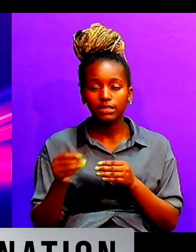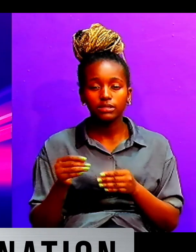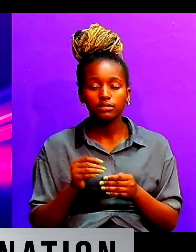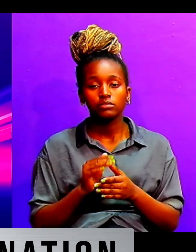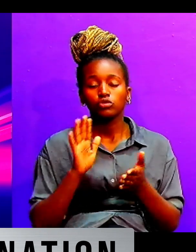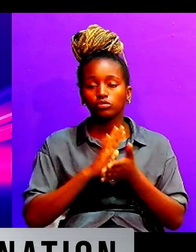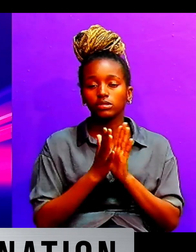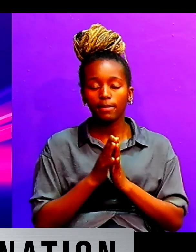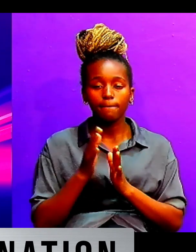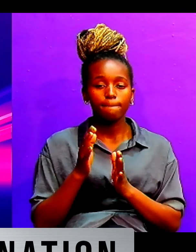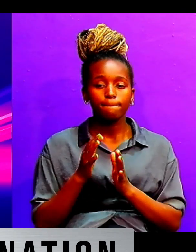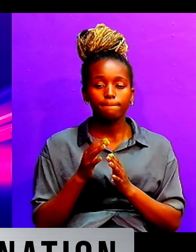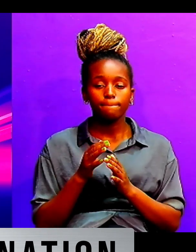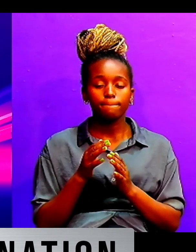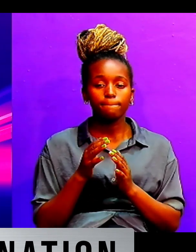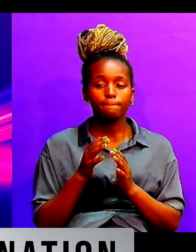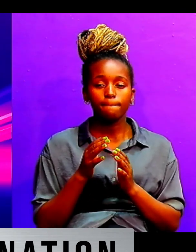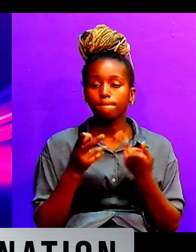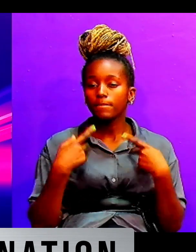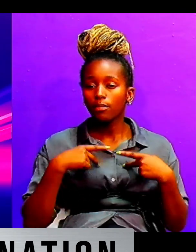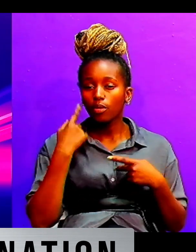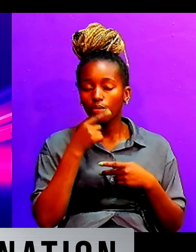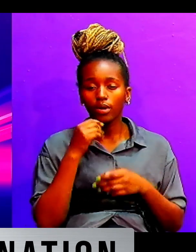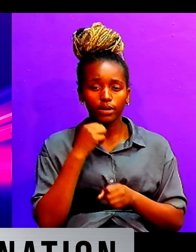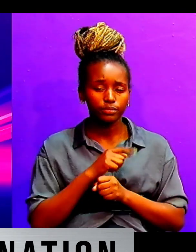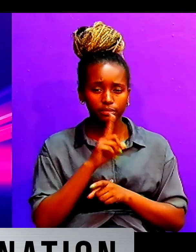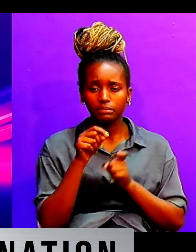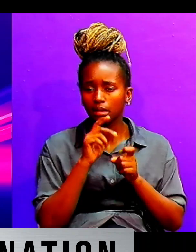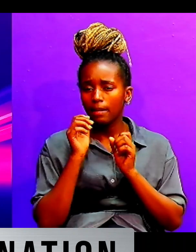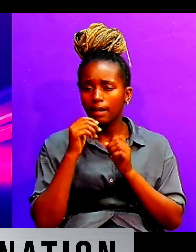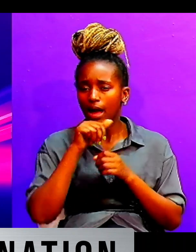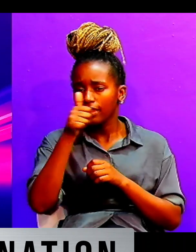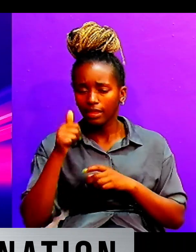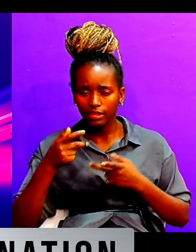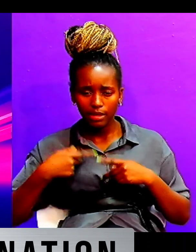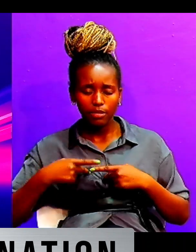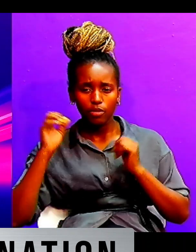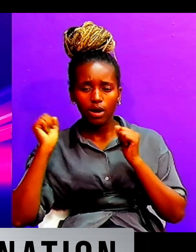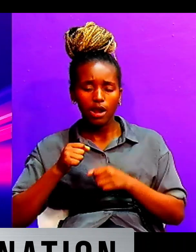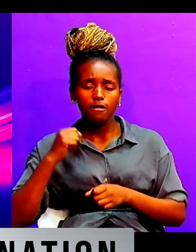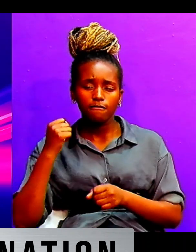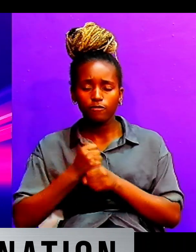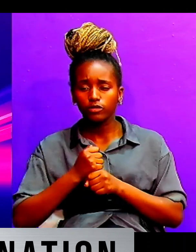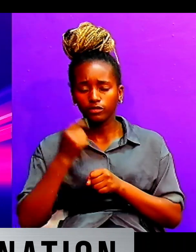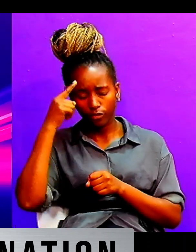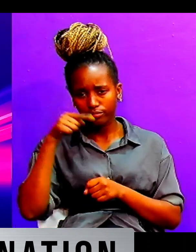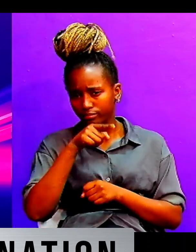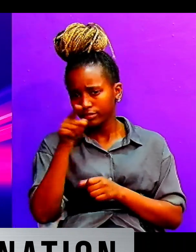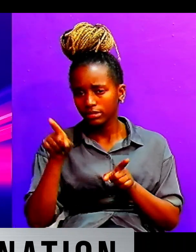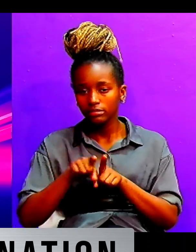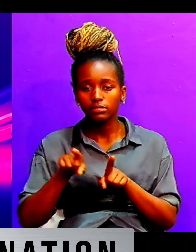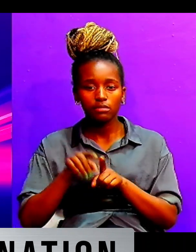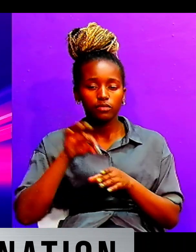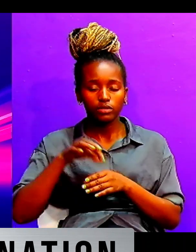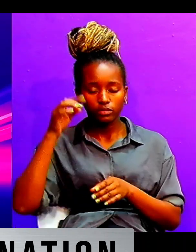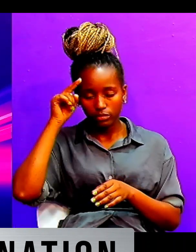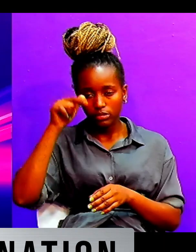can also be voted for, and also they can take part in voting for themselves, just like I